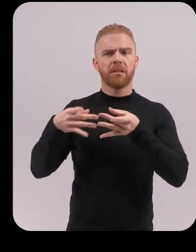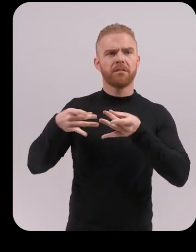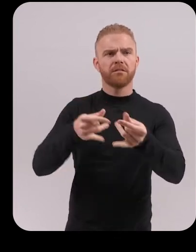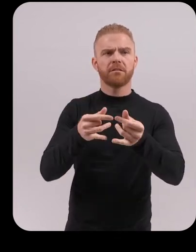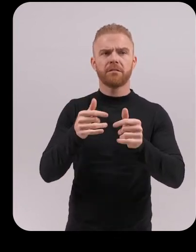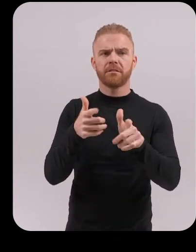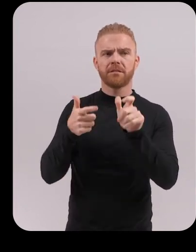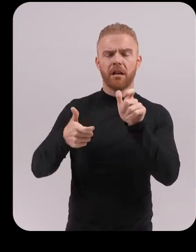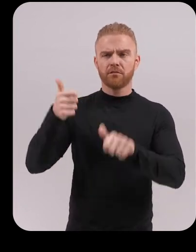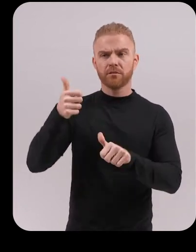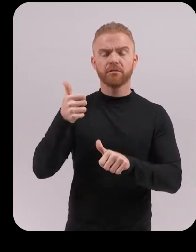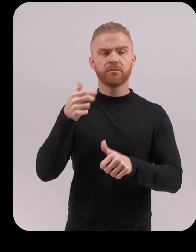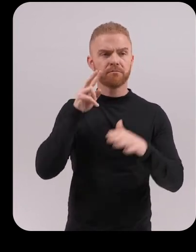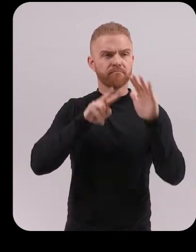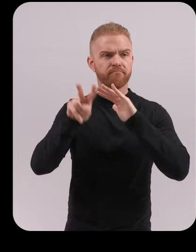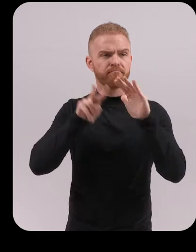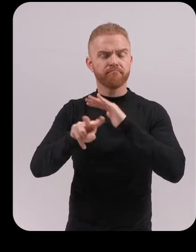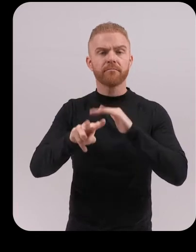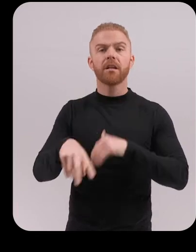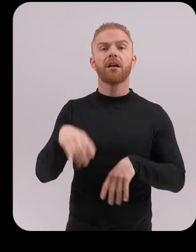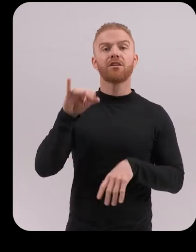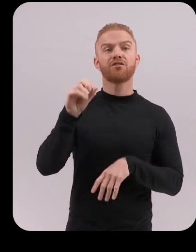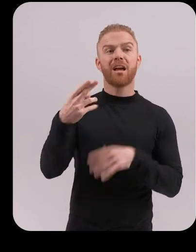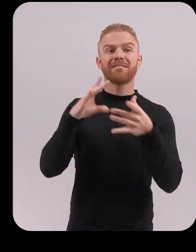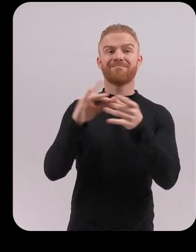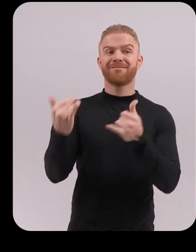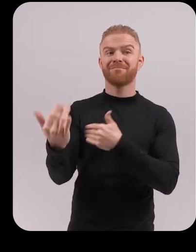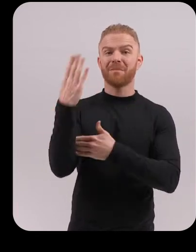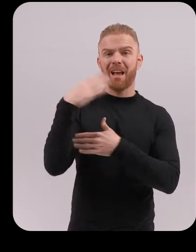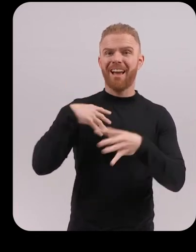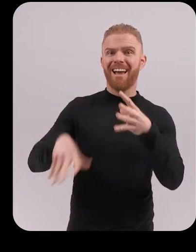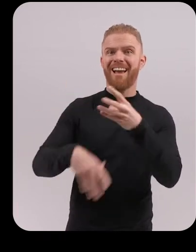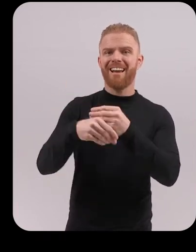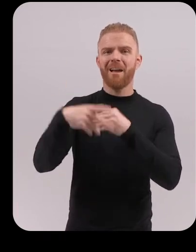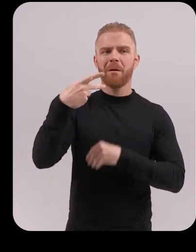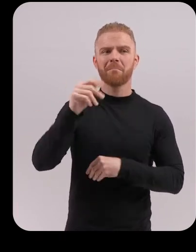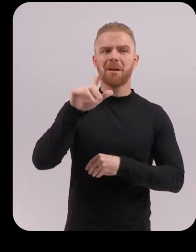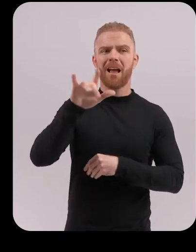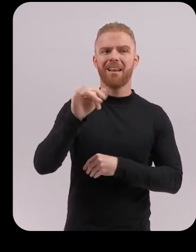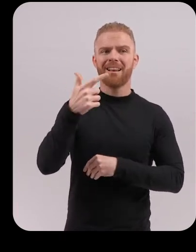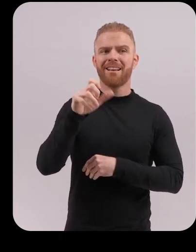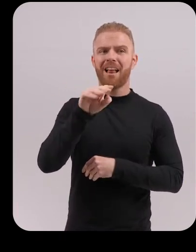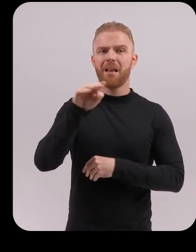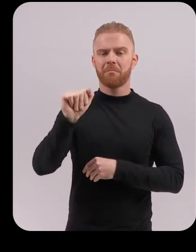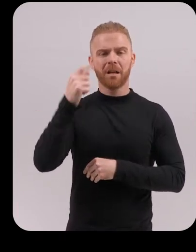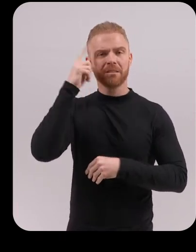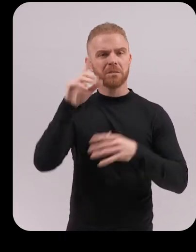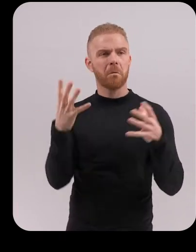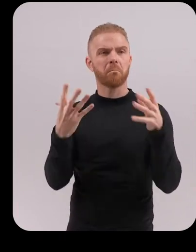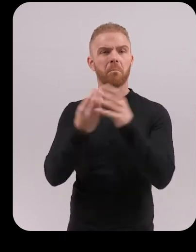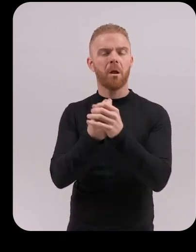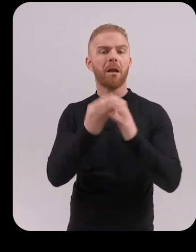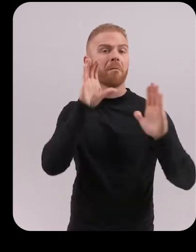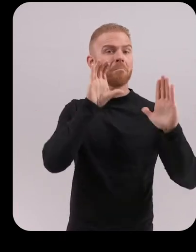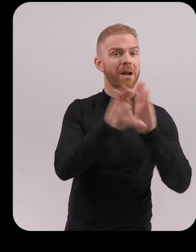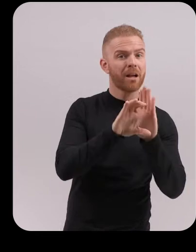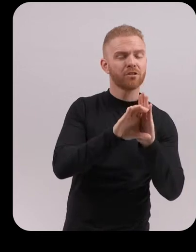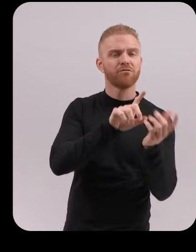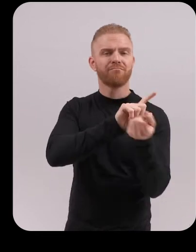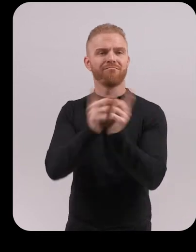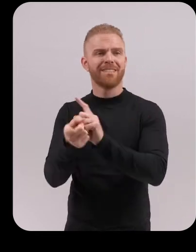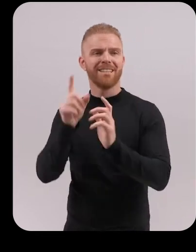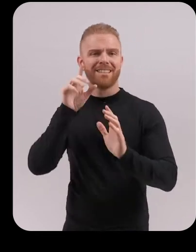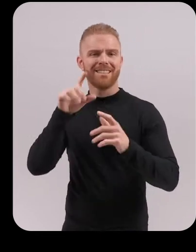inference. And as Josh announced earlier this morning, we're adding PalyGemma for multimodal image to text